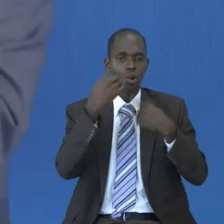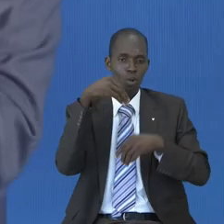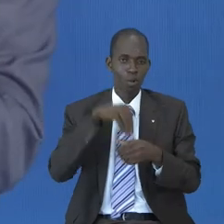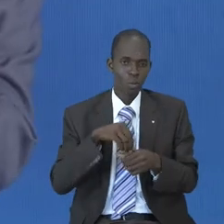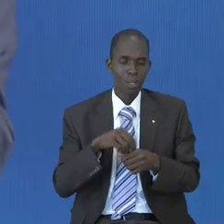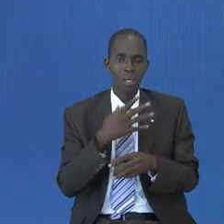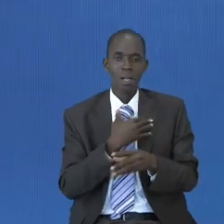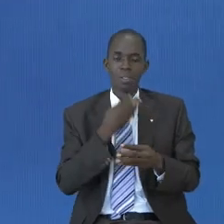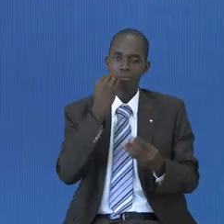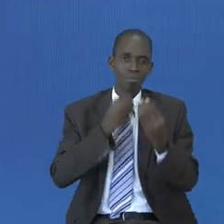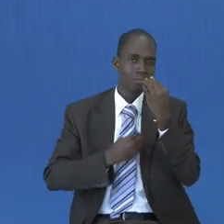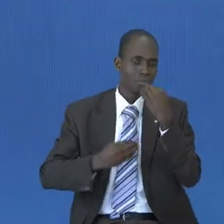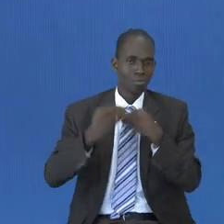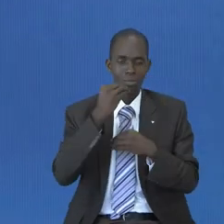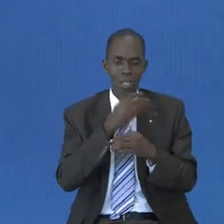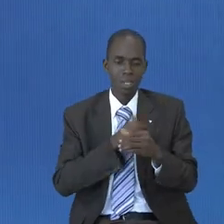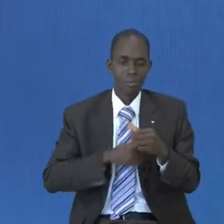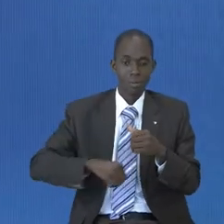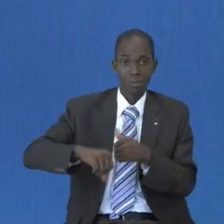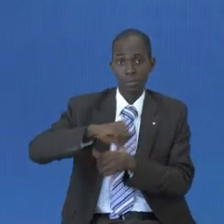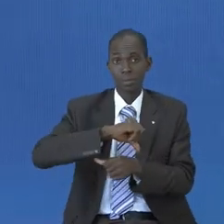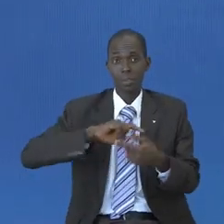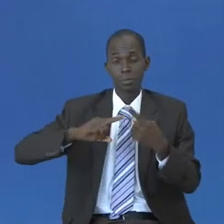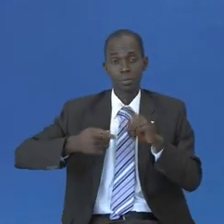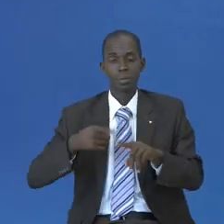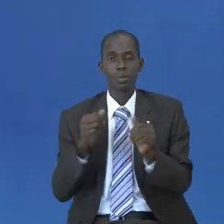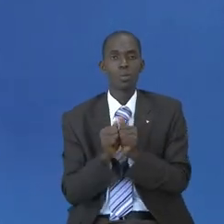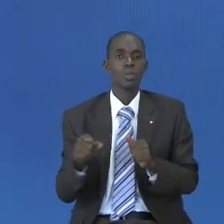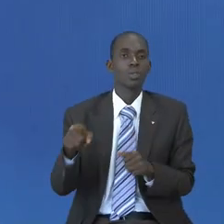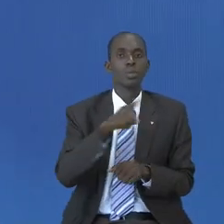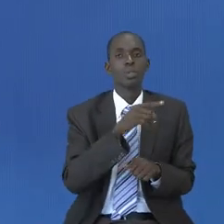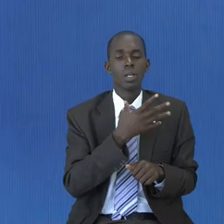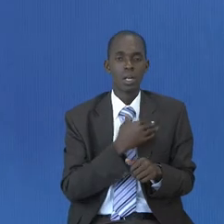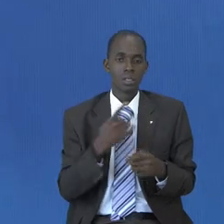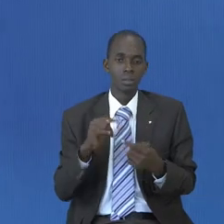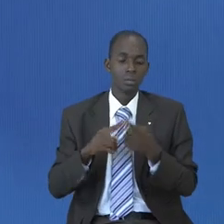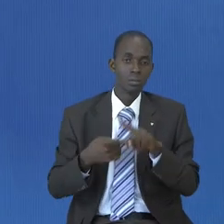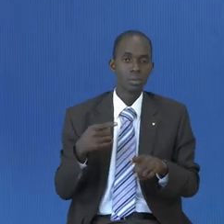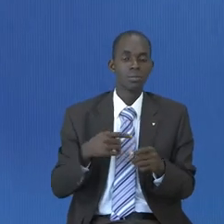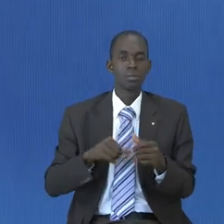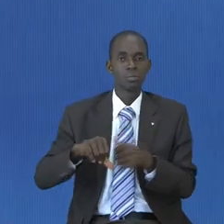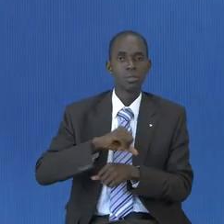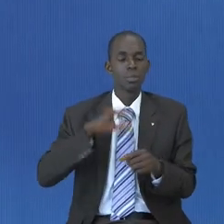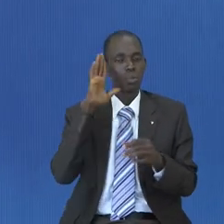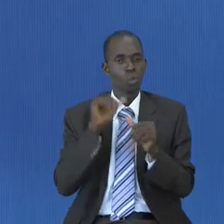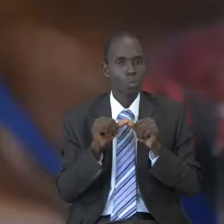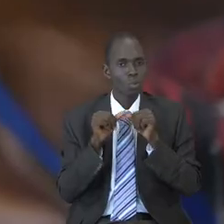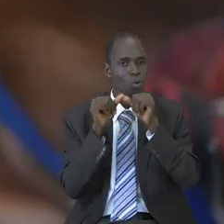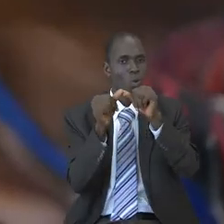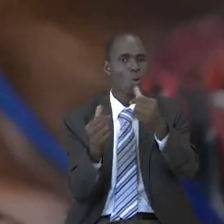and sup and fellowship with you. And the fellowship will continue until the final